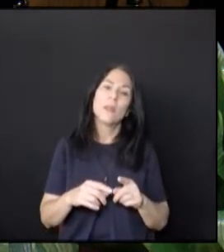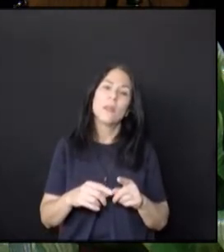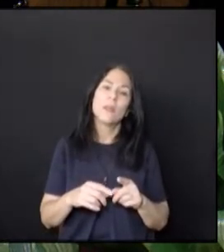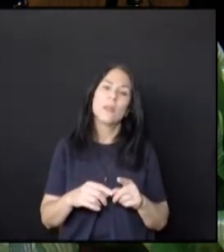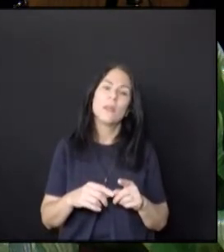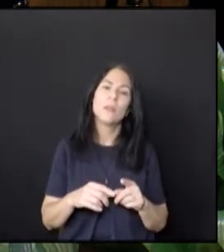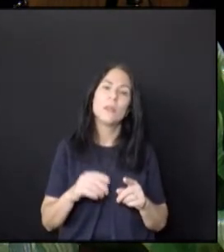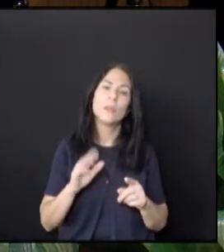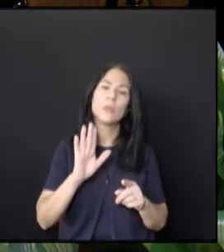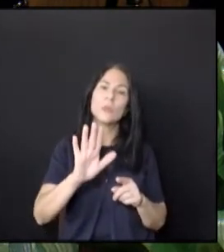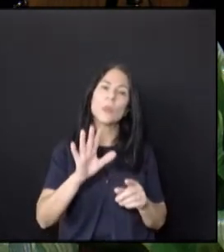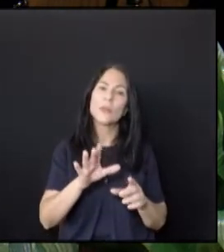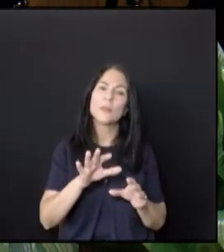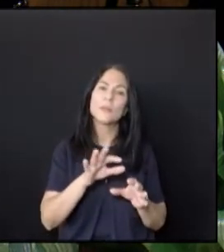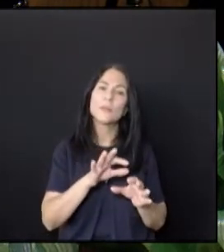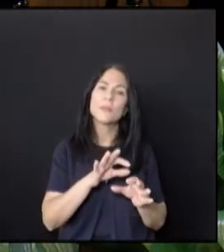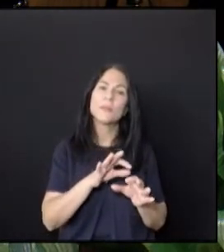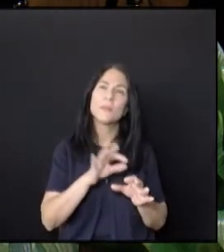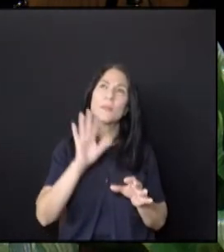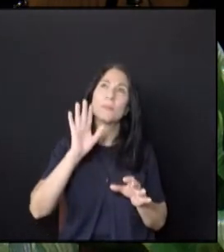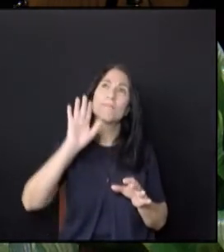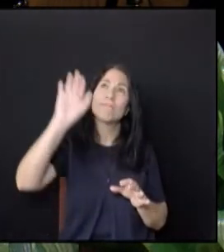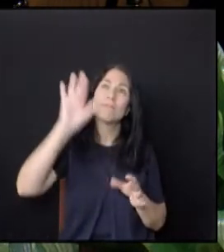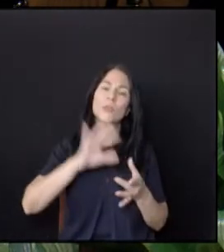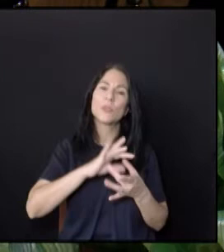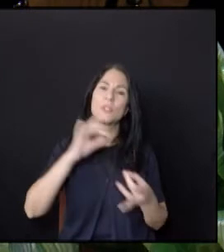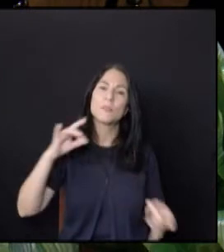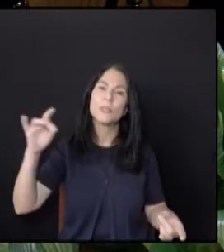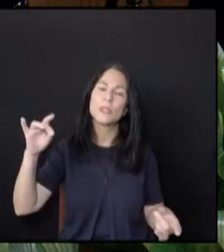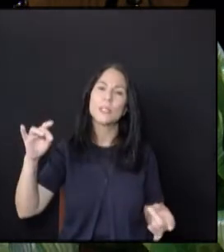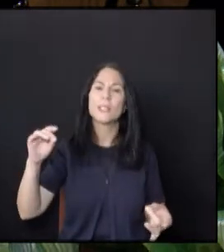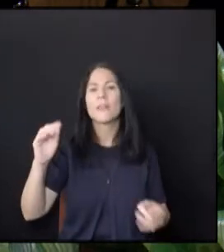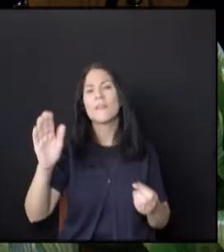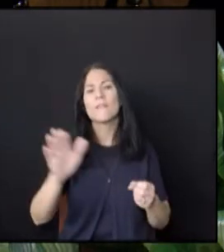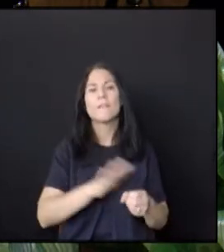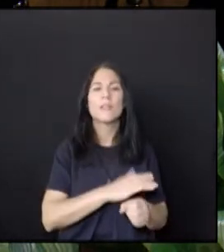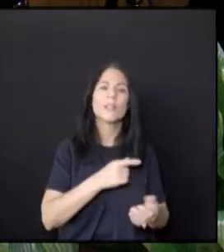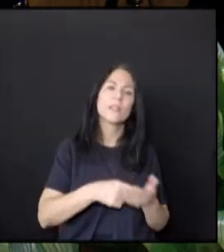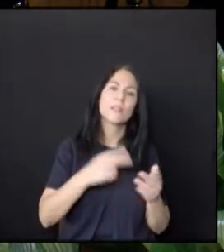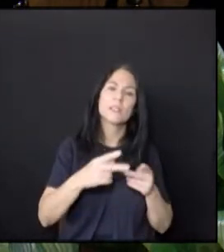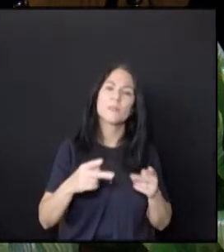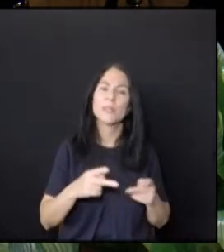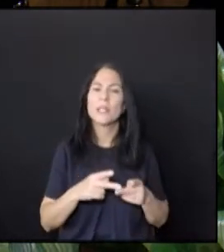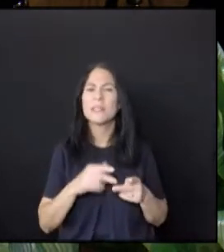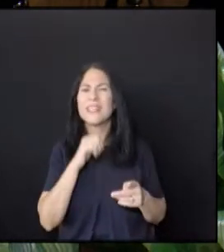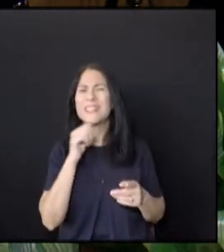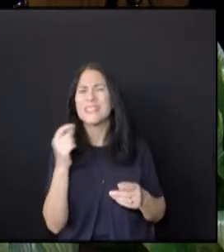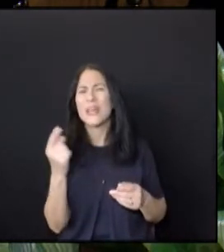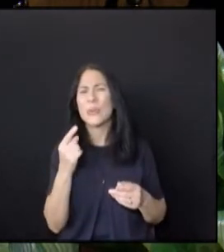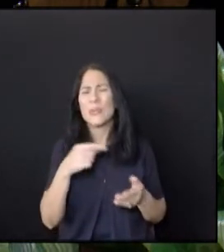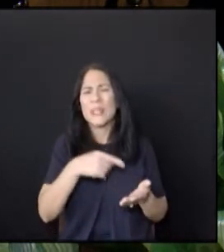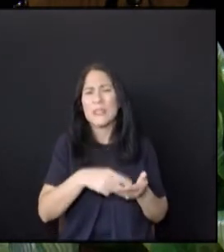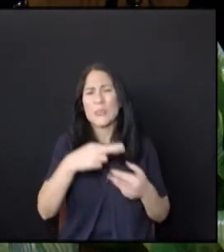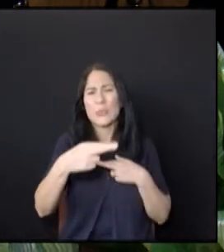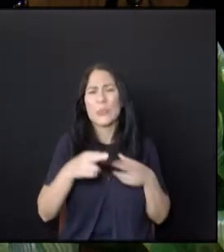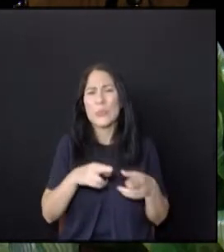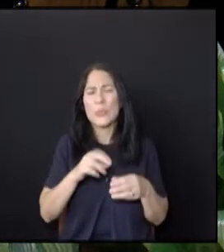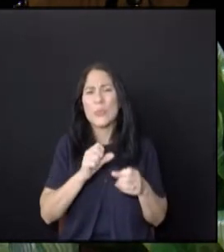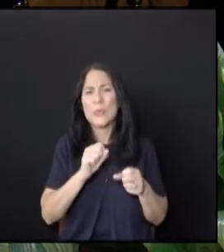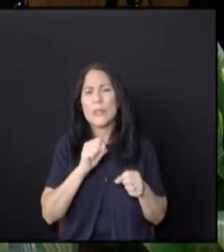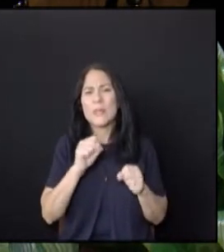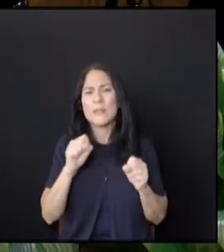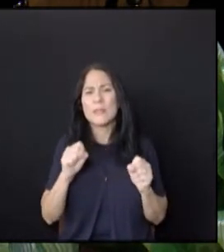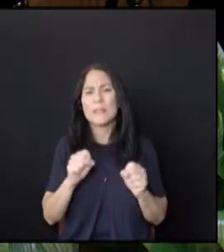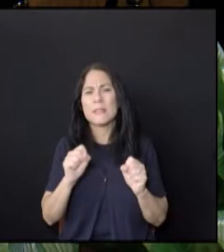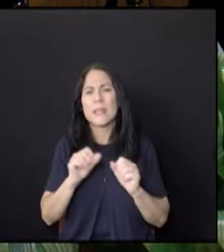Pastor Jen said, it is not just about a building, a sanctuary, places that we are used to encountering the presence of God. I